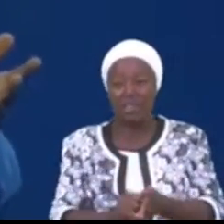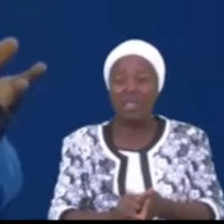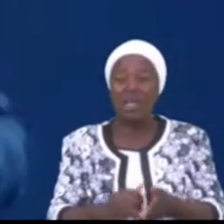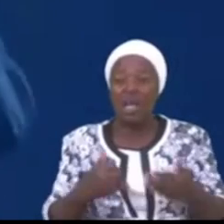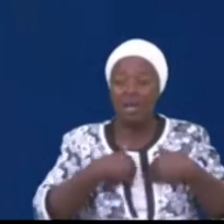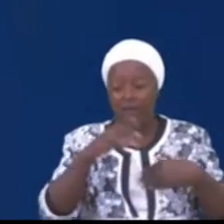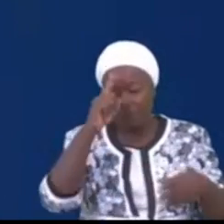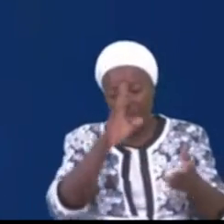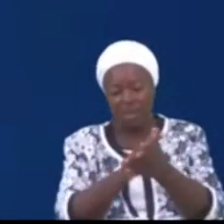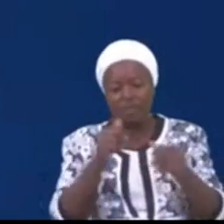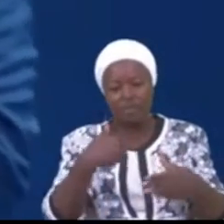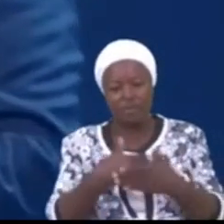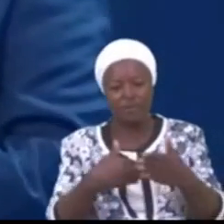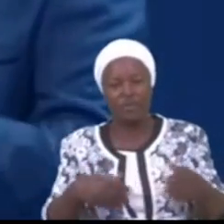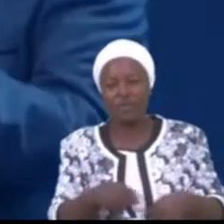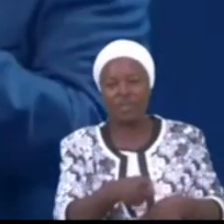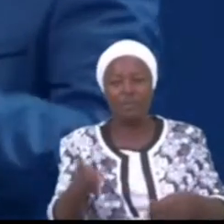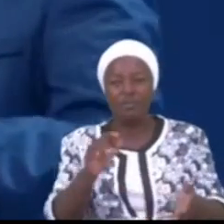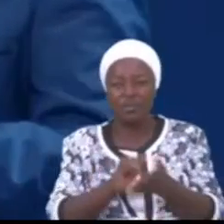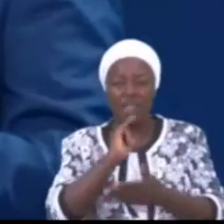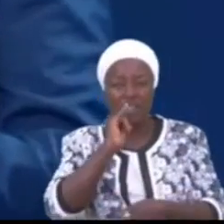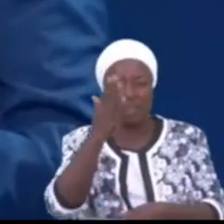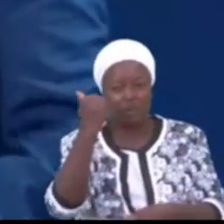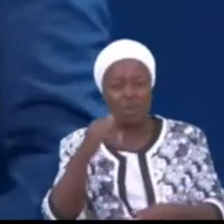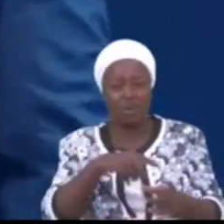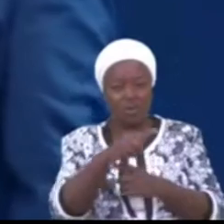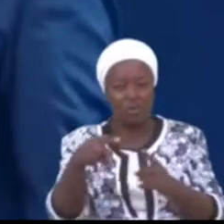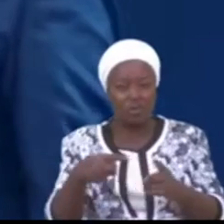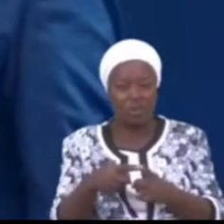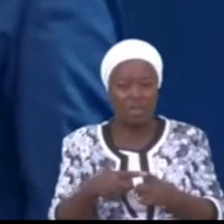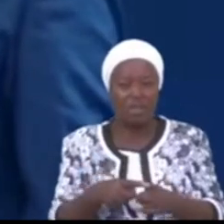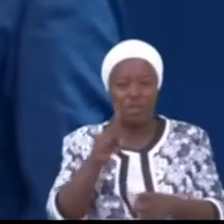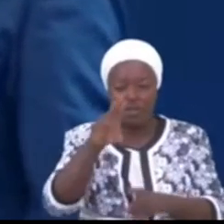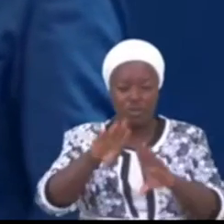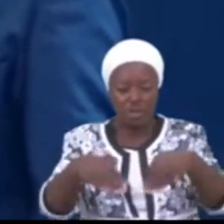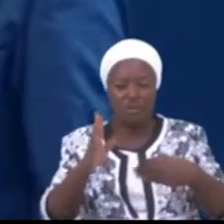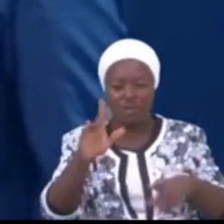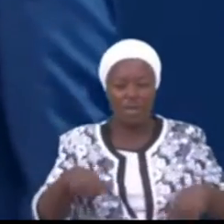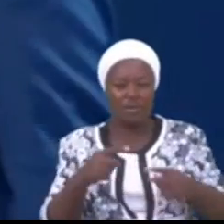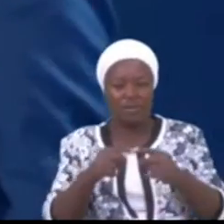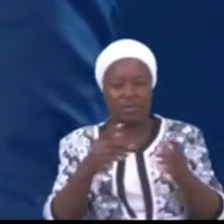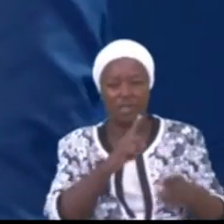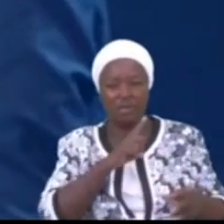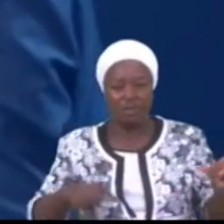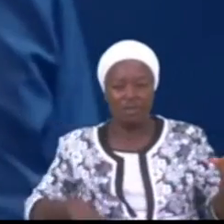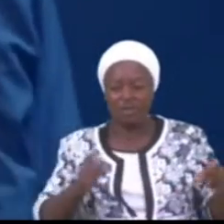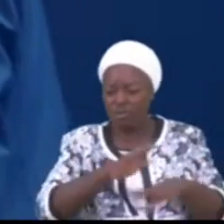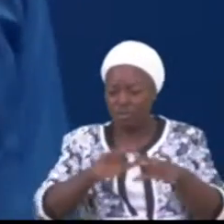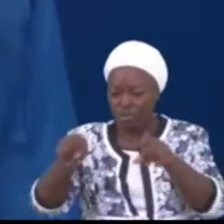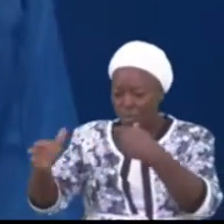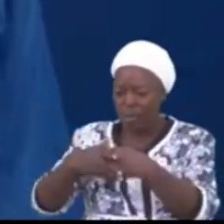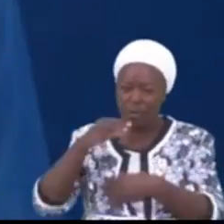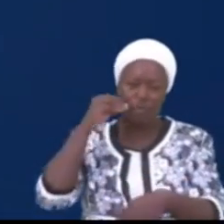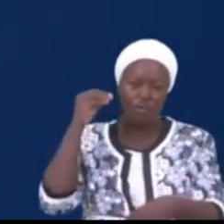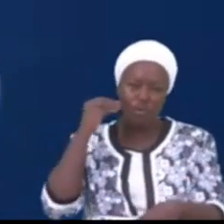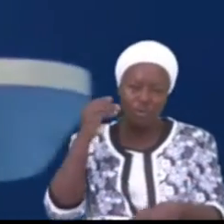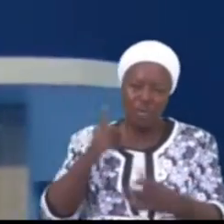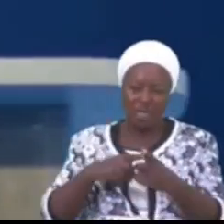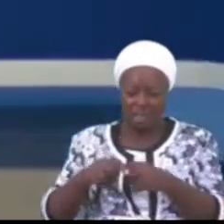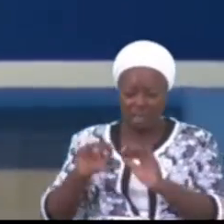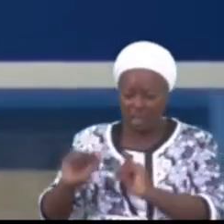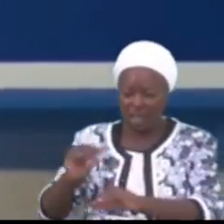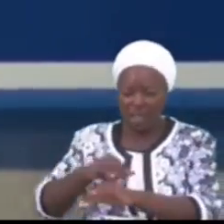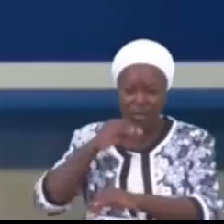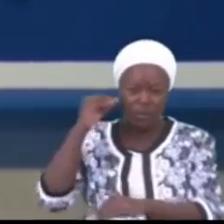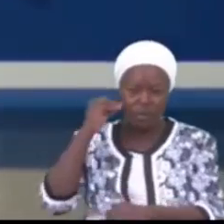before them. That's why when you give your life to the Lord, you don't go back home and just stay at home,